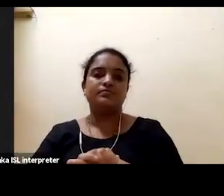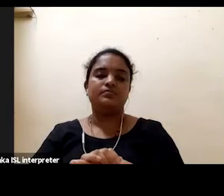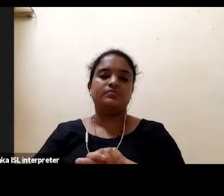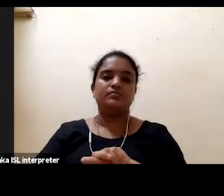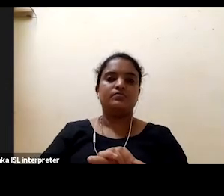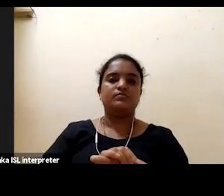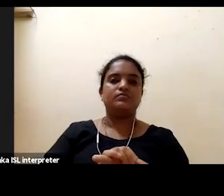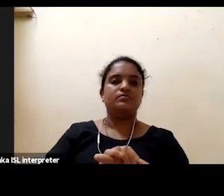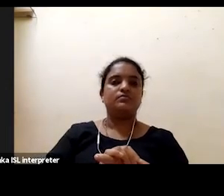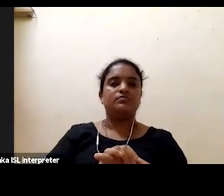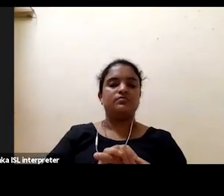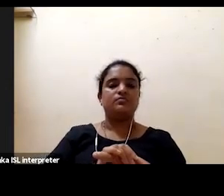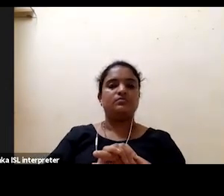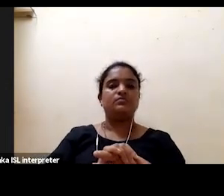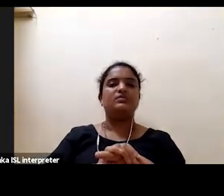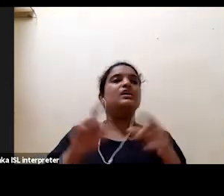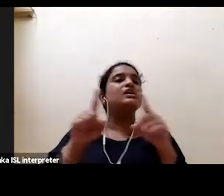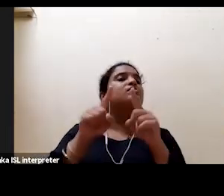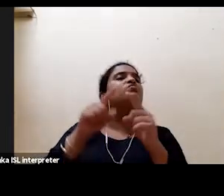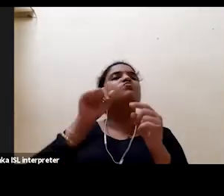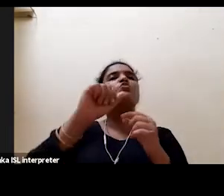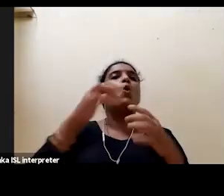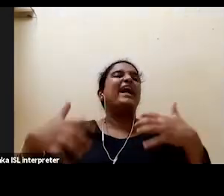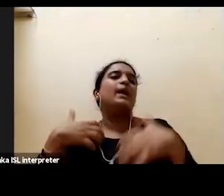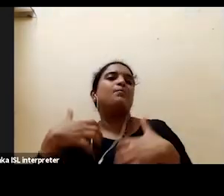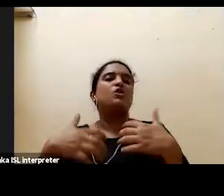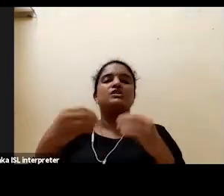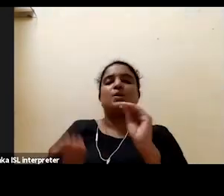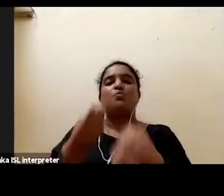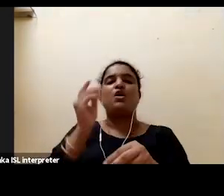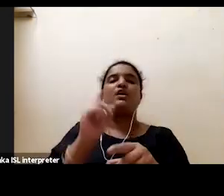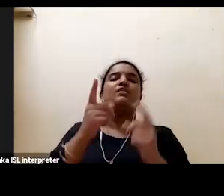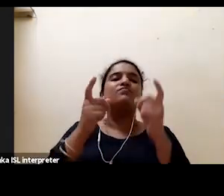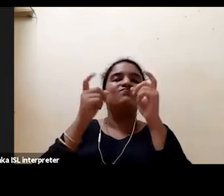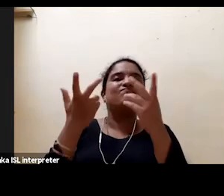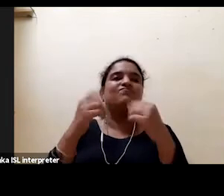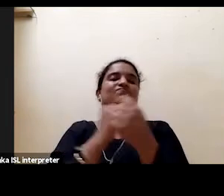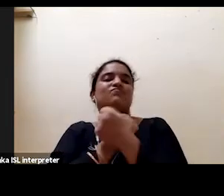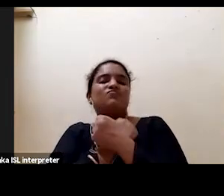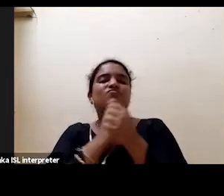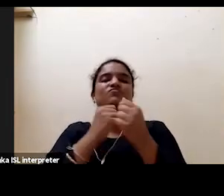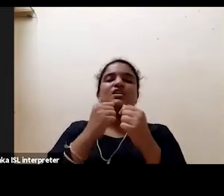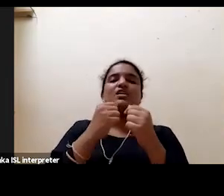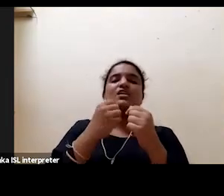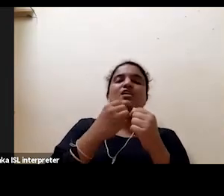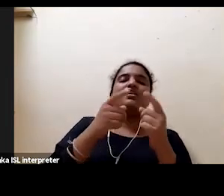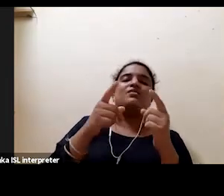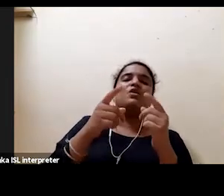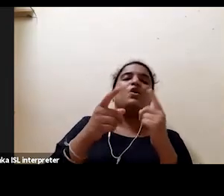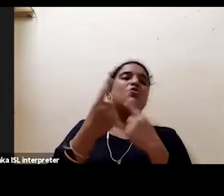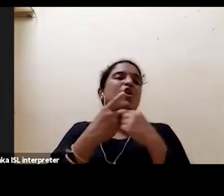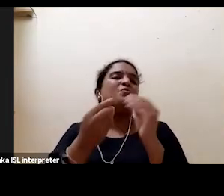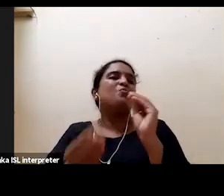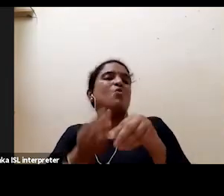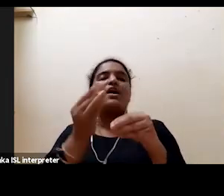use a range of emotions and how do you connect with the audiences through emotions. When there's no emotions, there